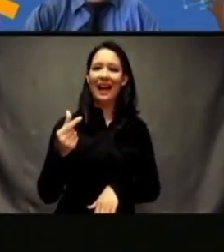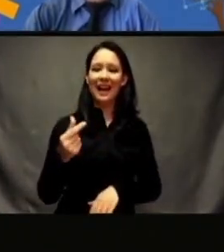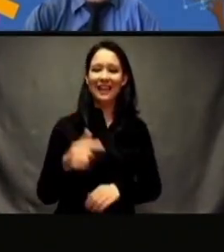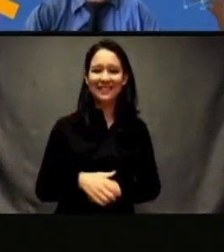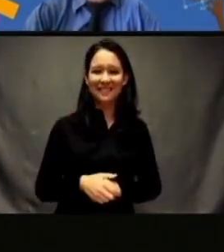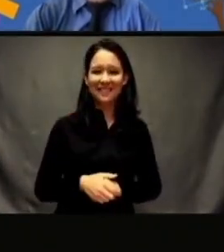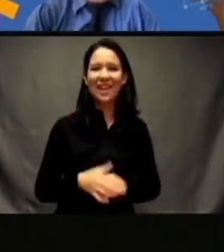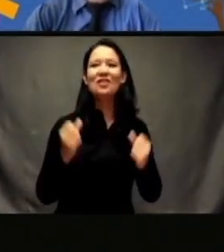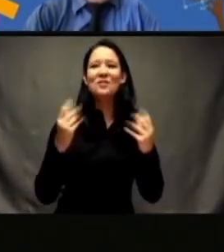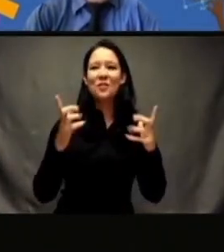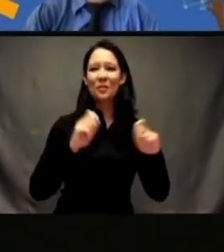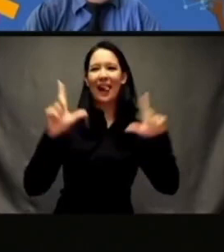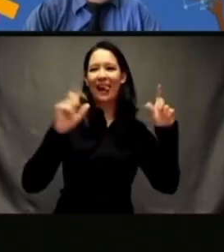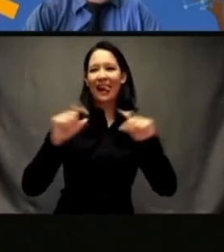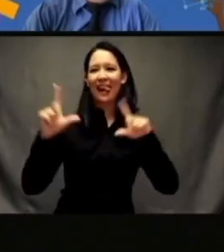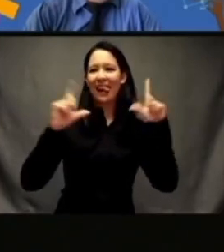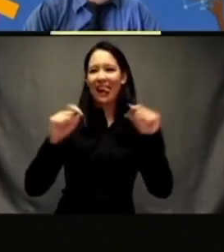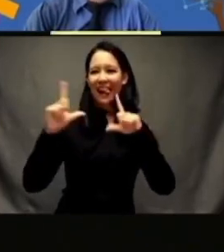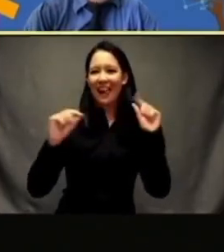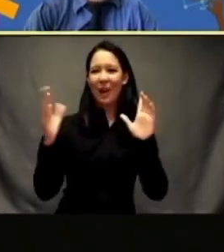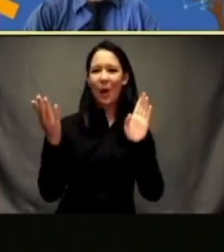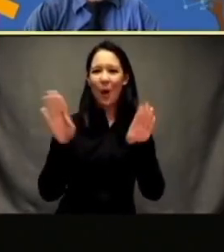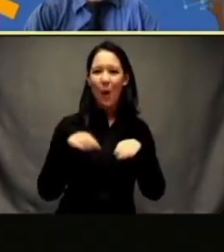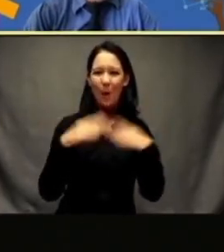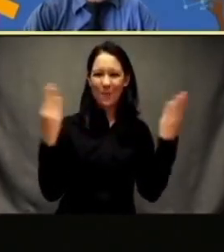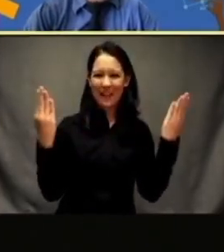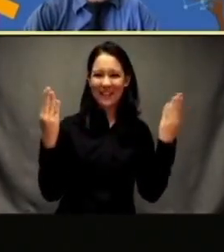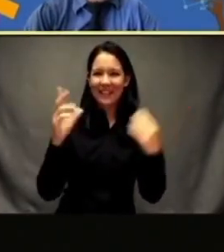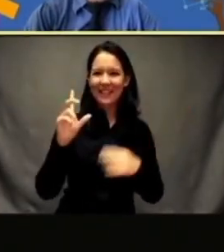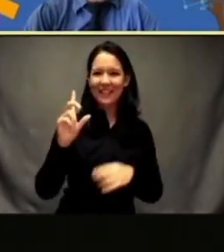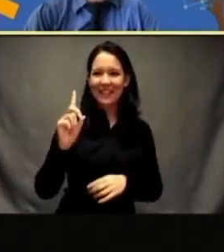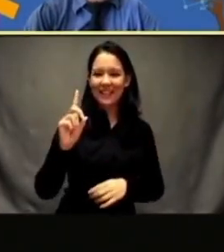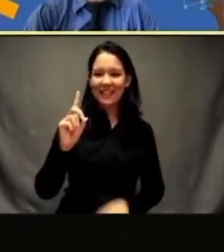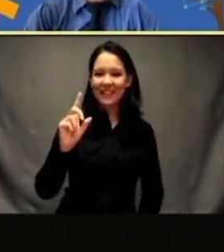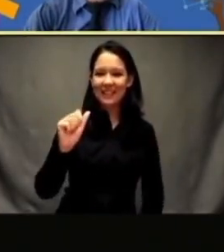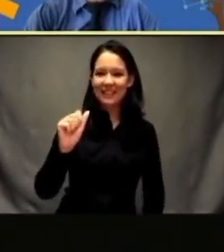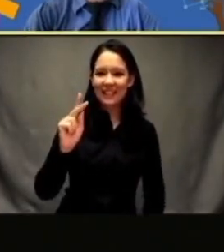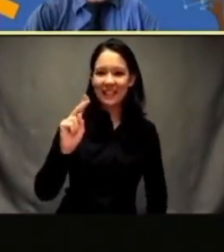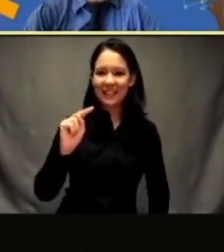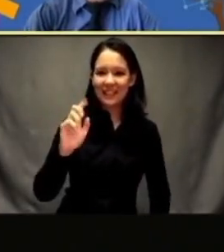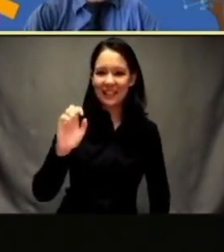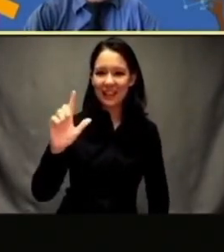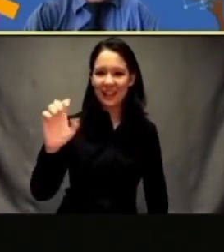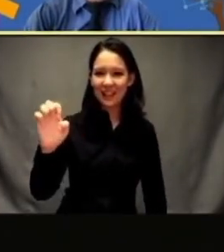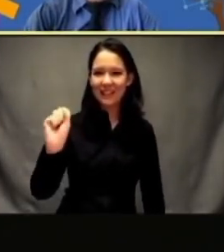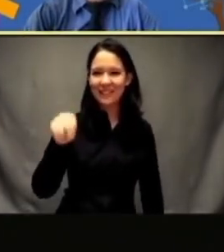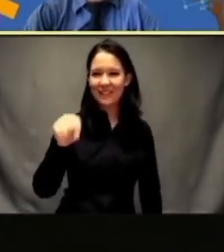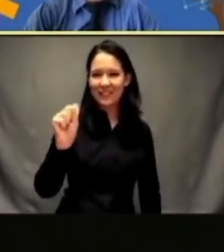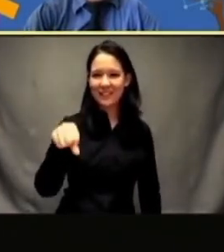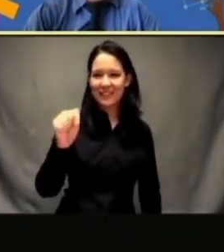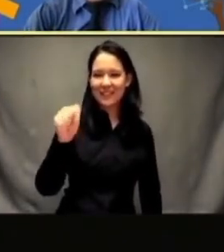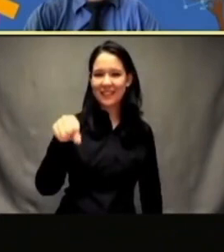Too many screens open. Daniel? Yes, that one.